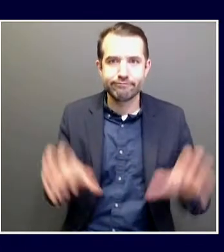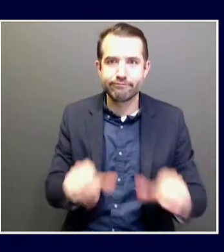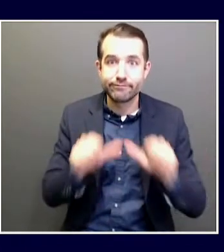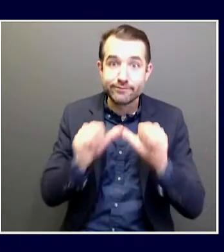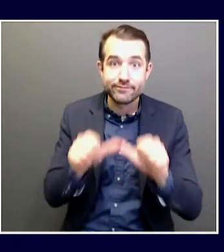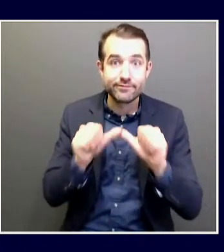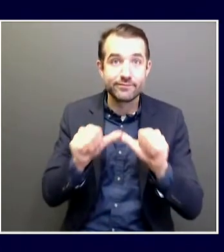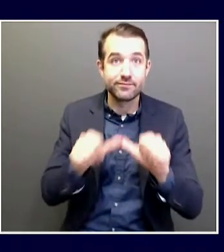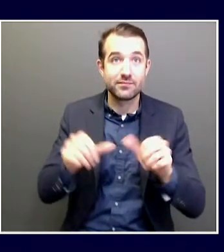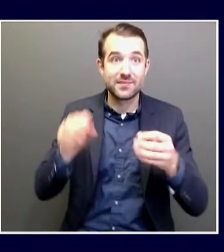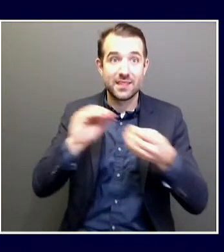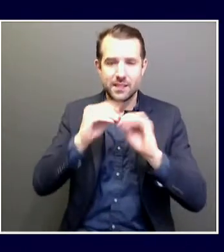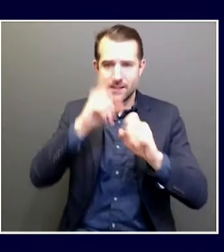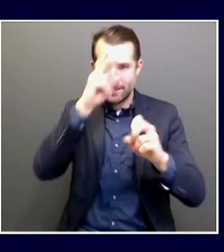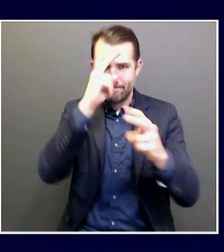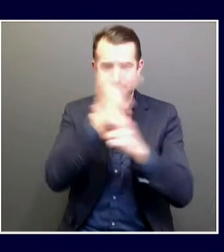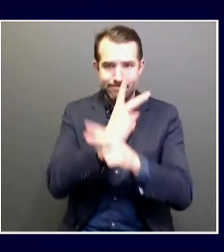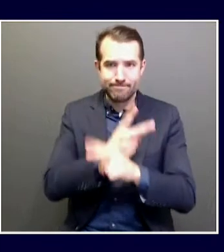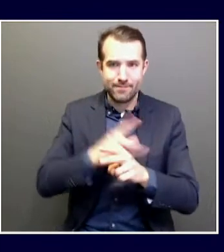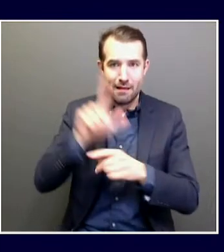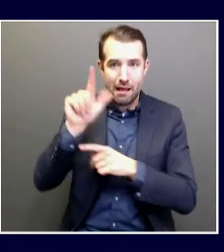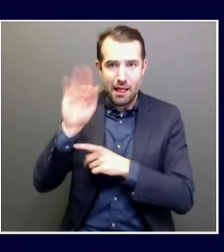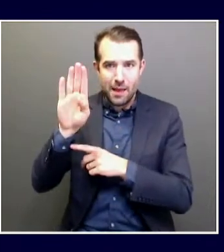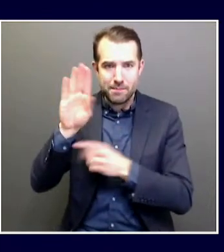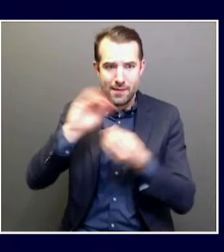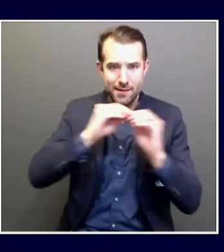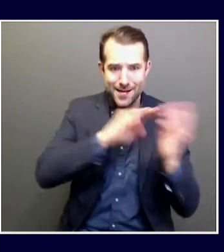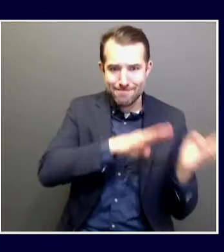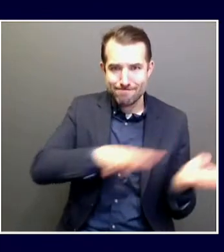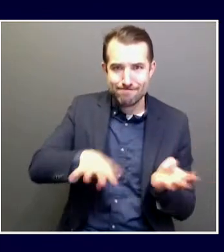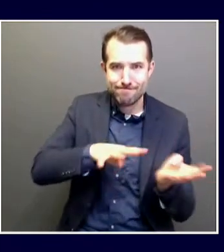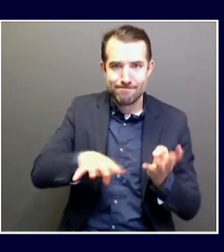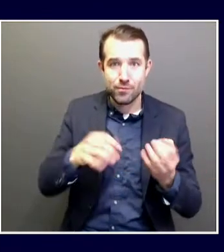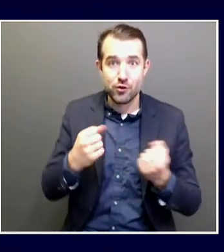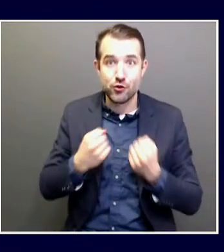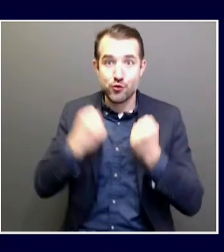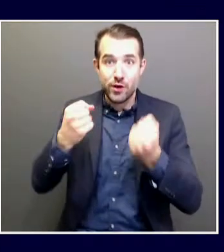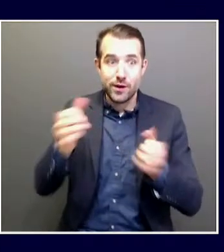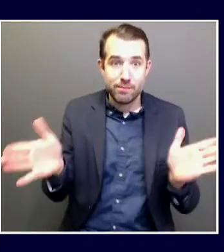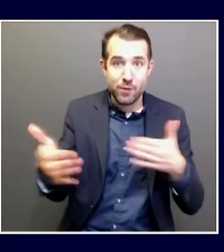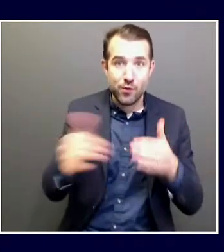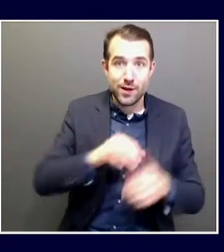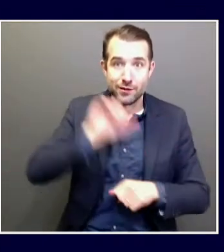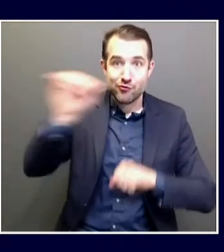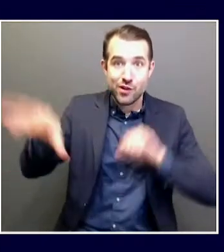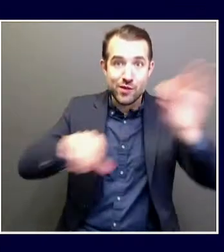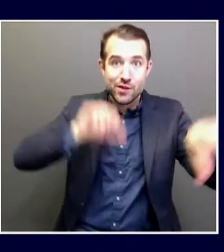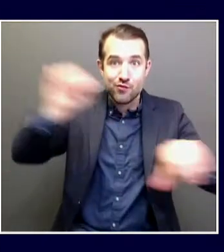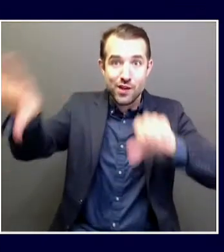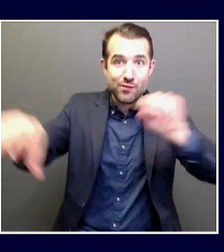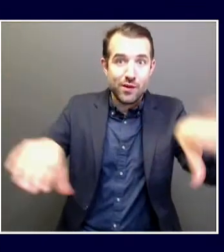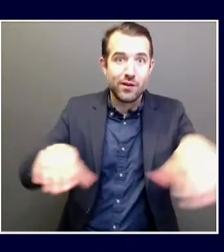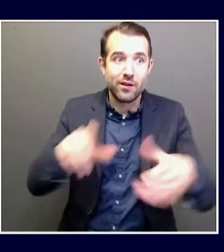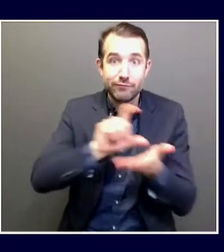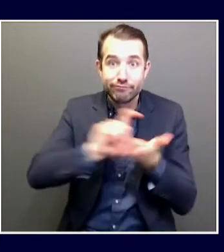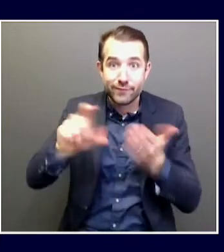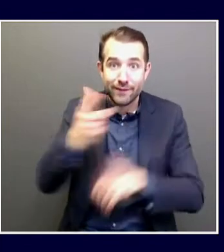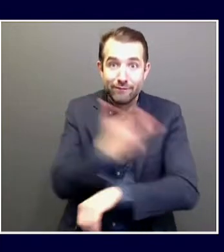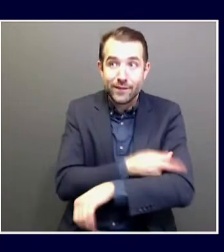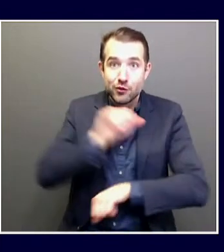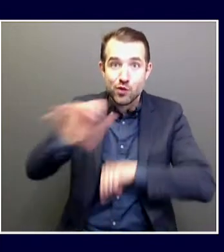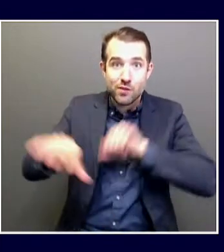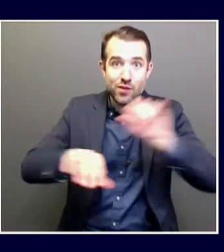running laboratory tests, delivering vaccines to healthcare providers. They too deserve our gratitude for